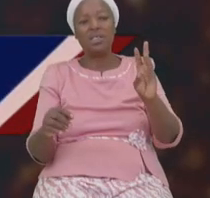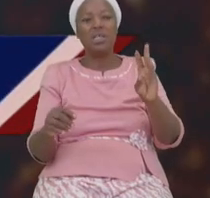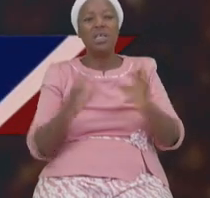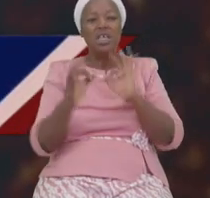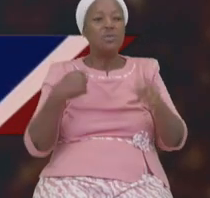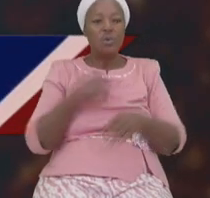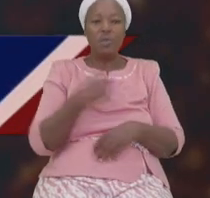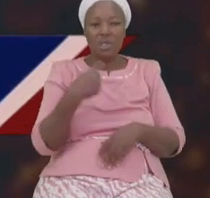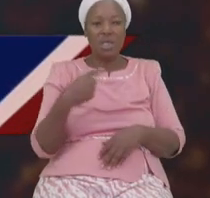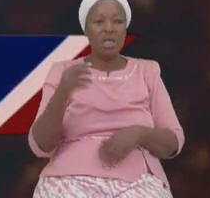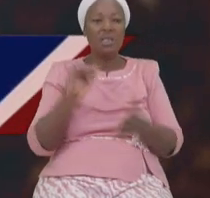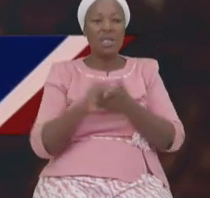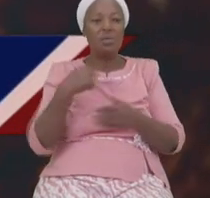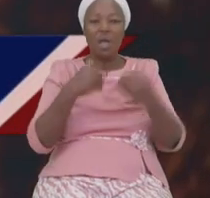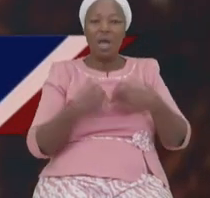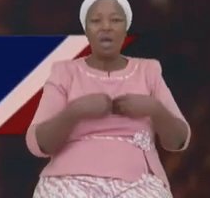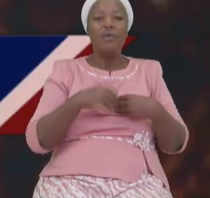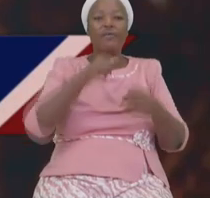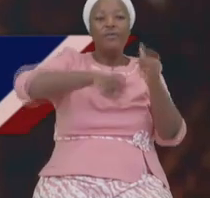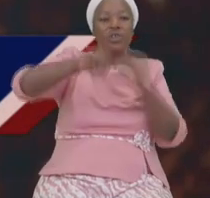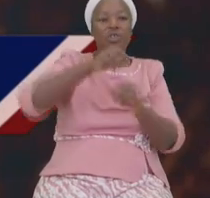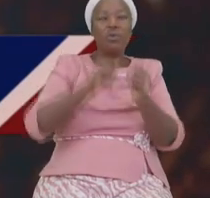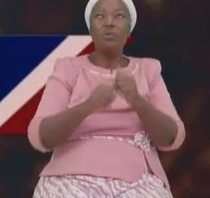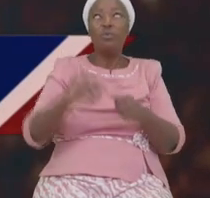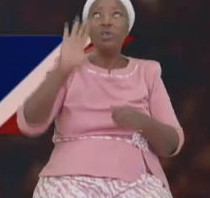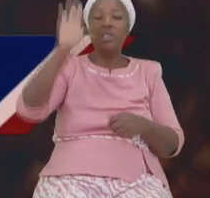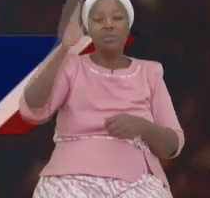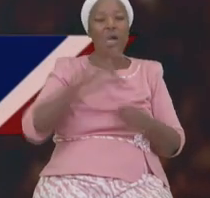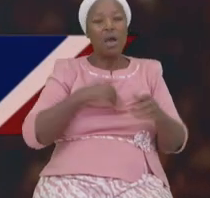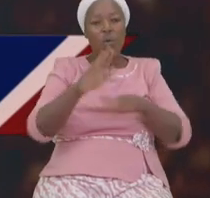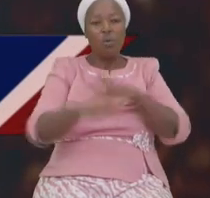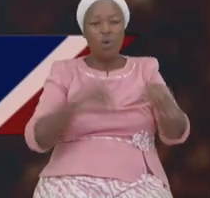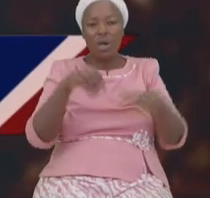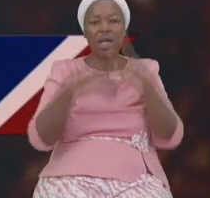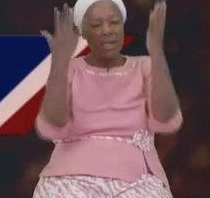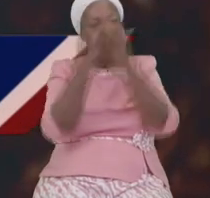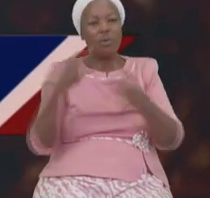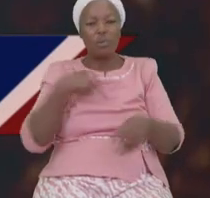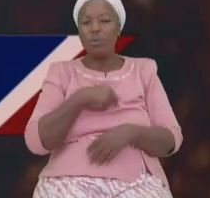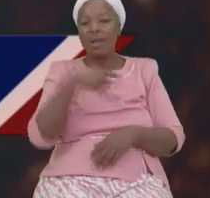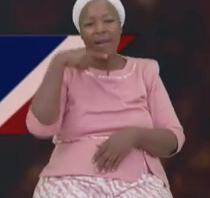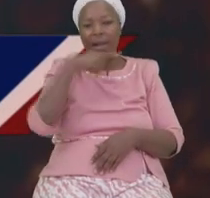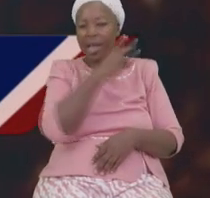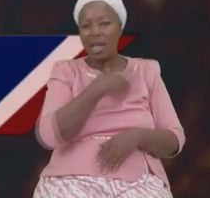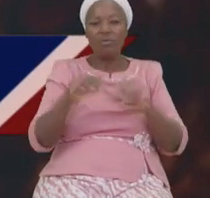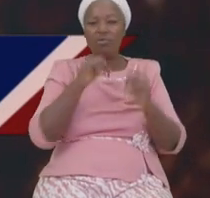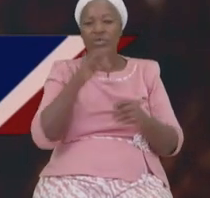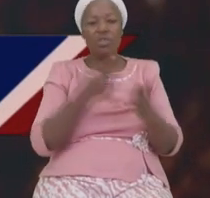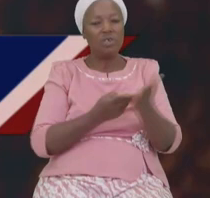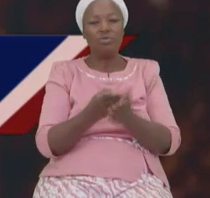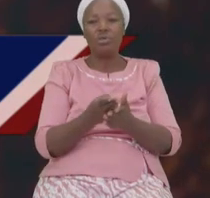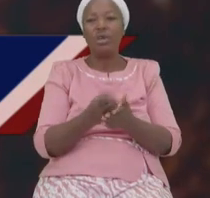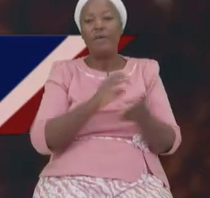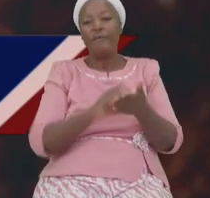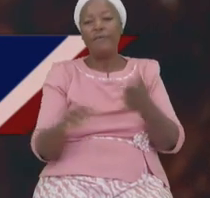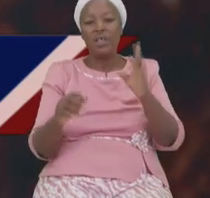have fellowship with him and walk in darkness, we lie and do not the truth. Then in verse 7,